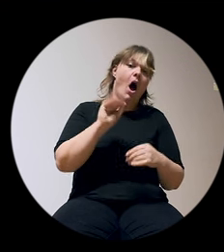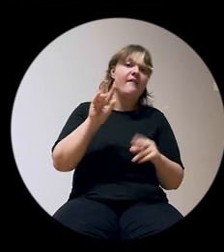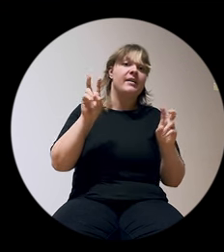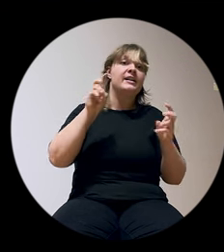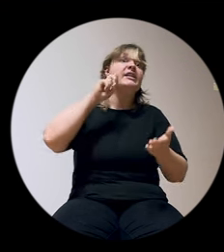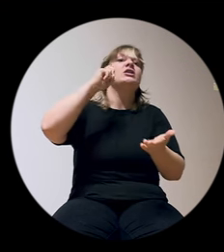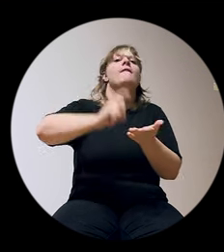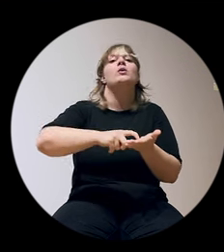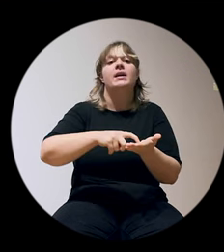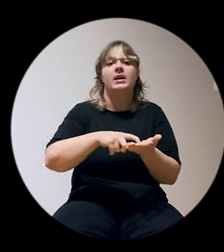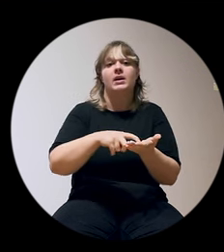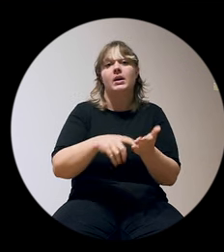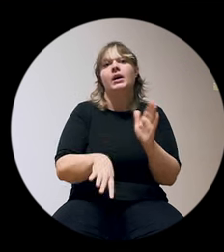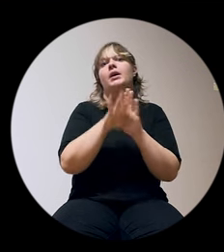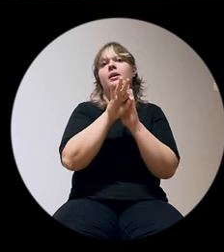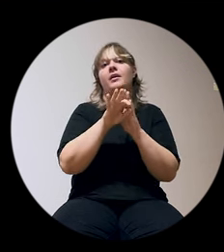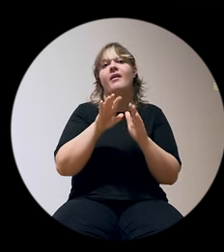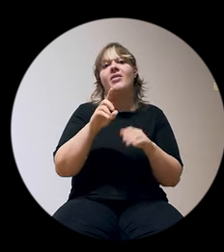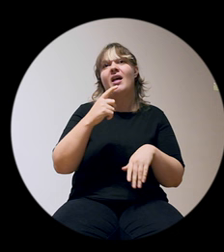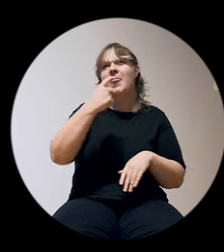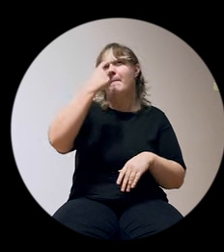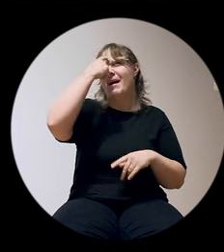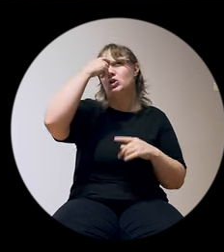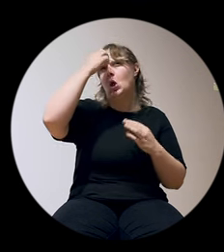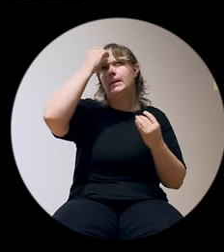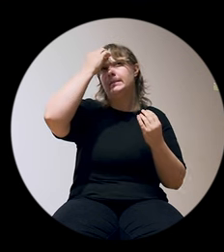the mental gymnastics that it takes to